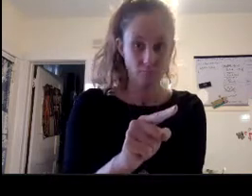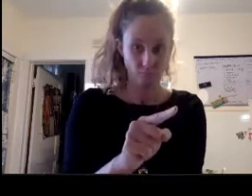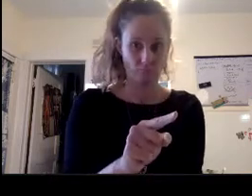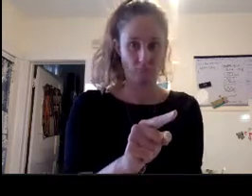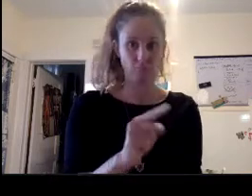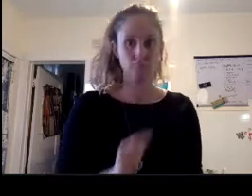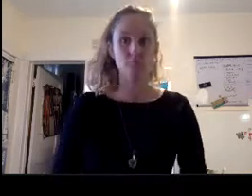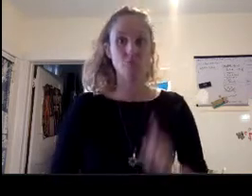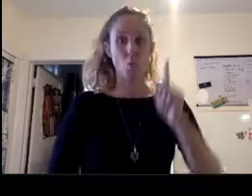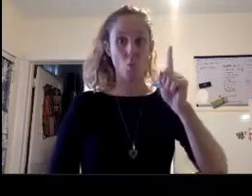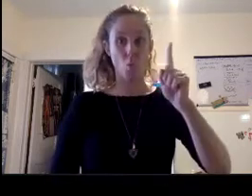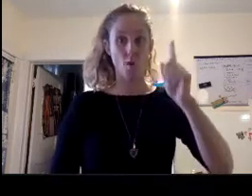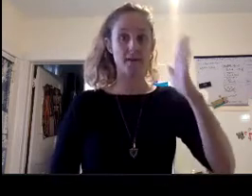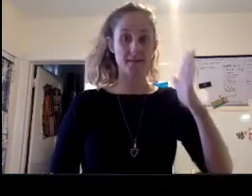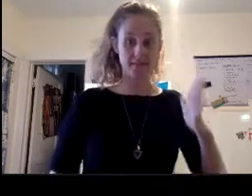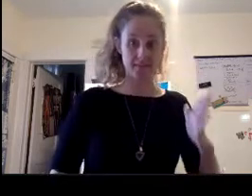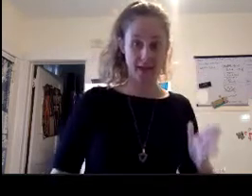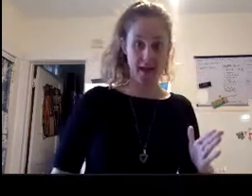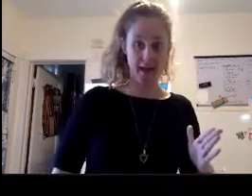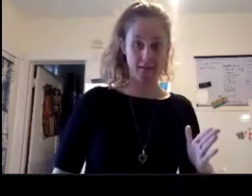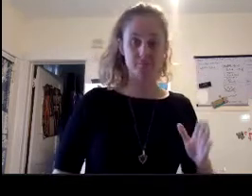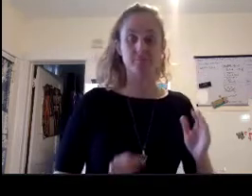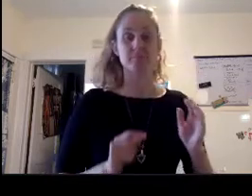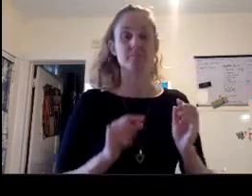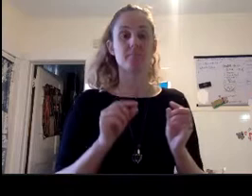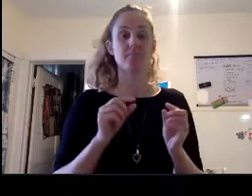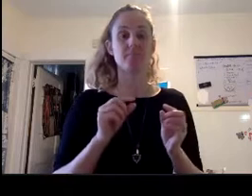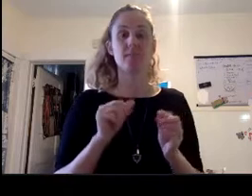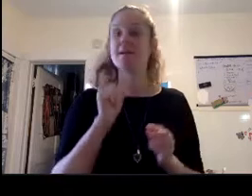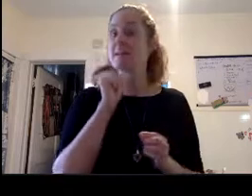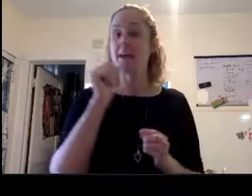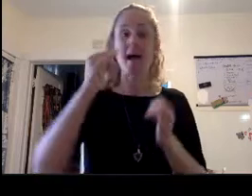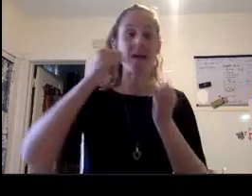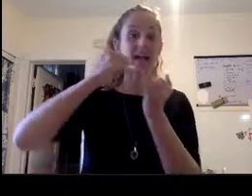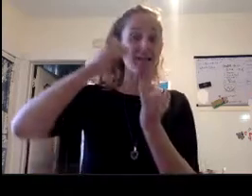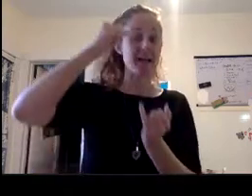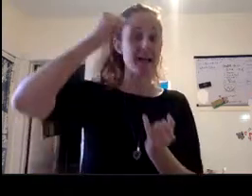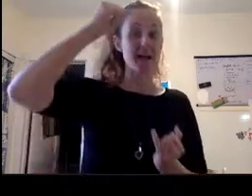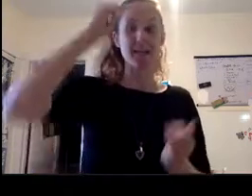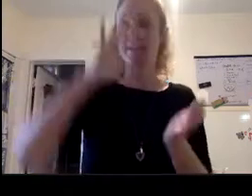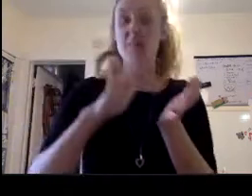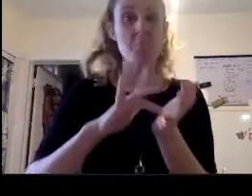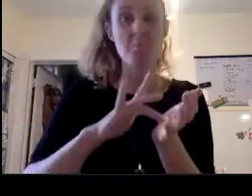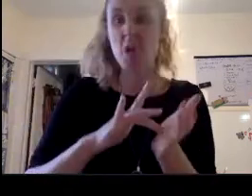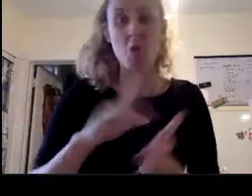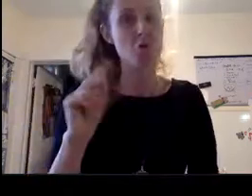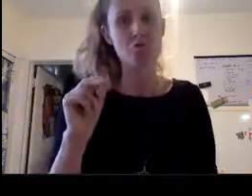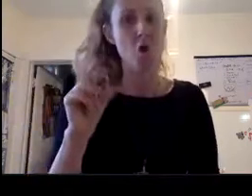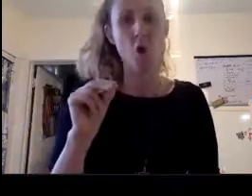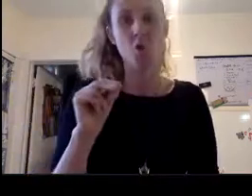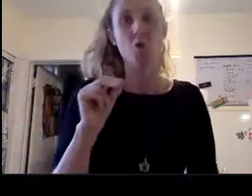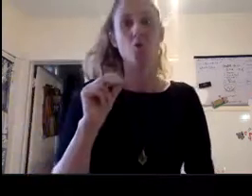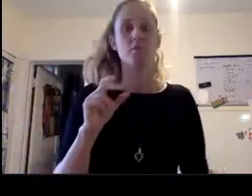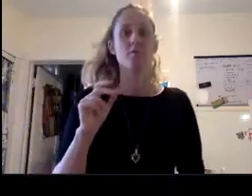of the fold. And I didn't put the line in the middle because that's going to be the center of our creature. So now it's my job to try and make